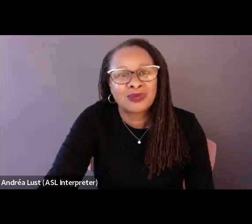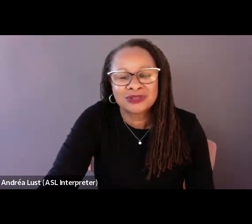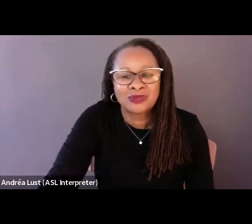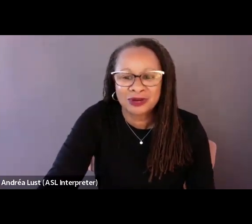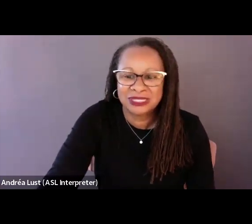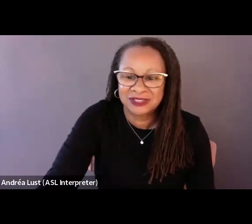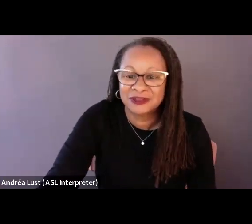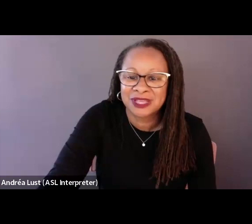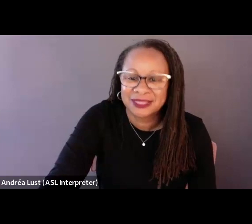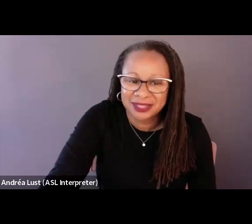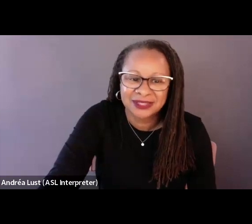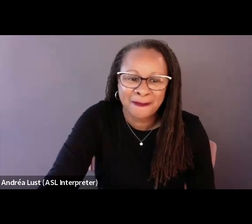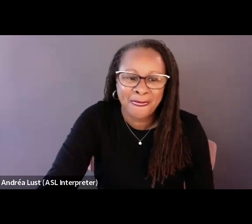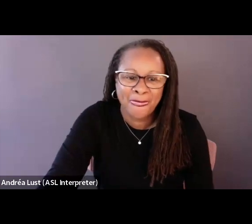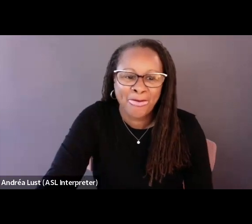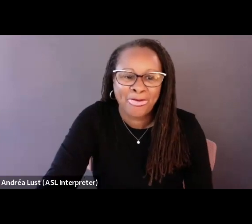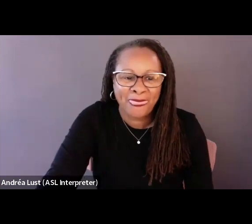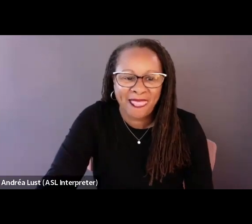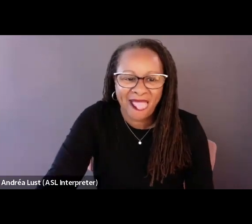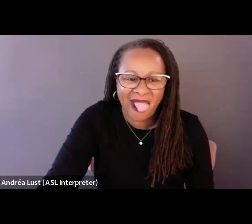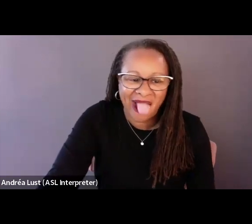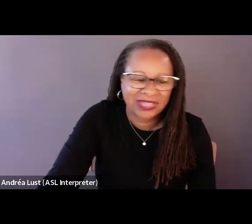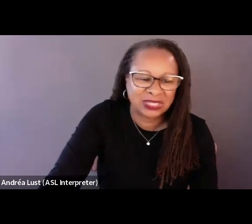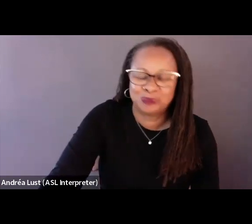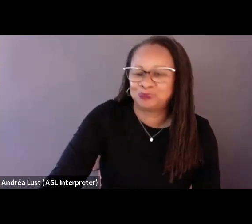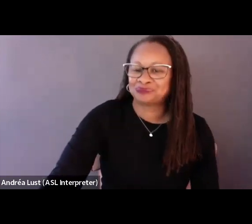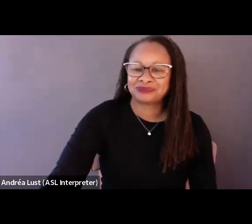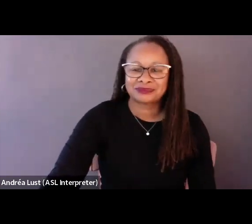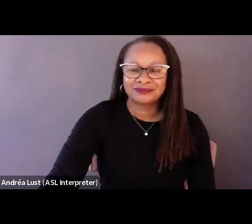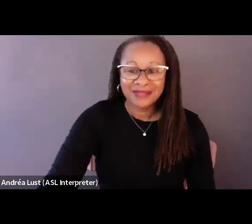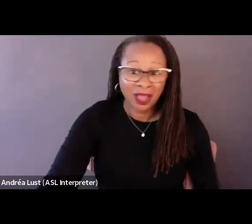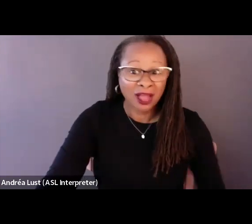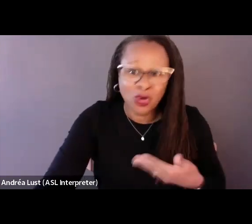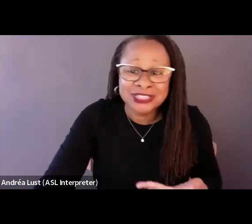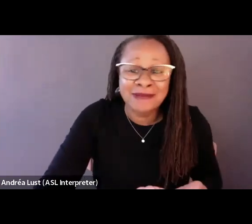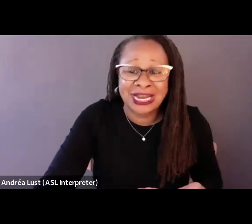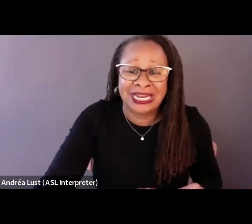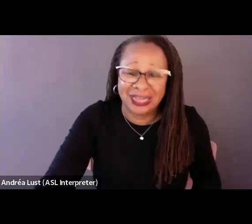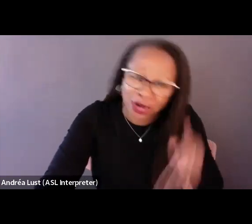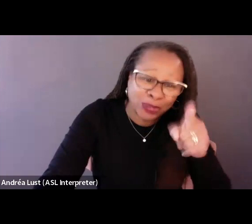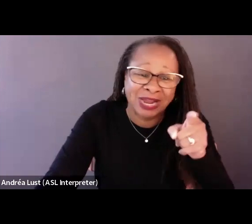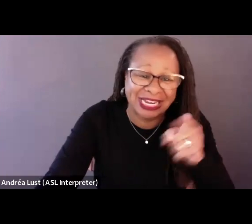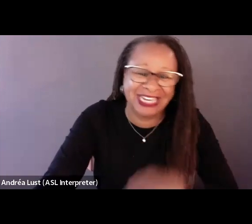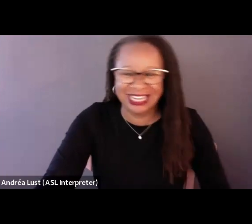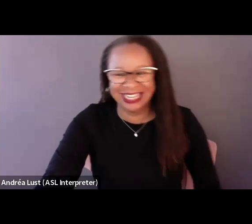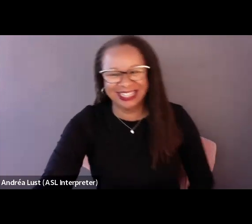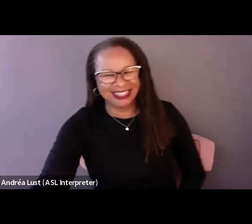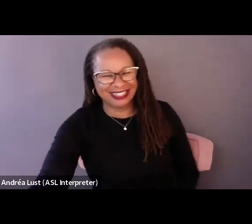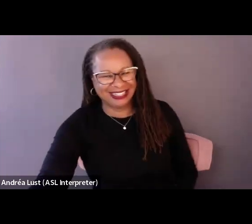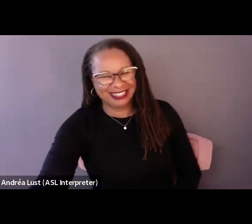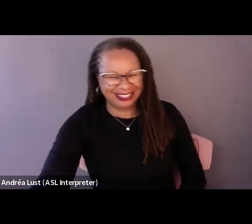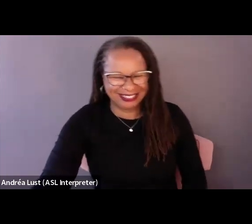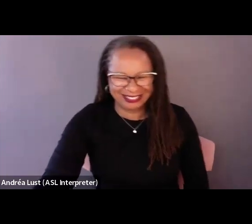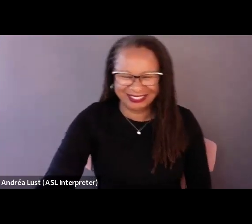see more amazing films like this. Yeah. Okay. That's it. Ready? Of course I'm ready. Are you ready?